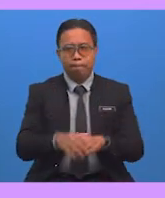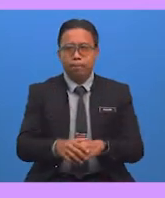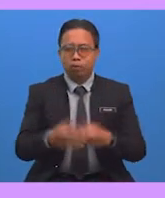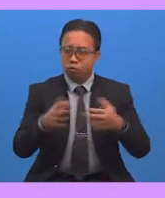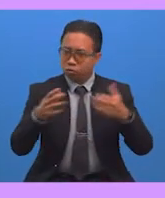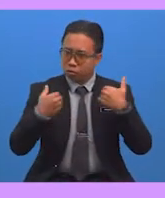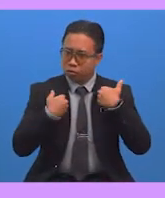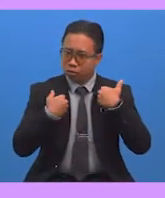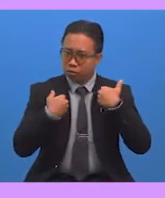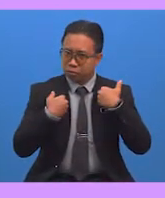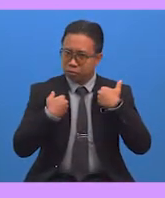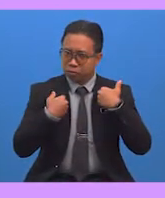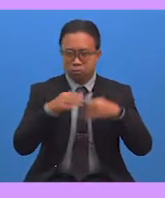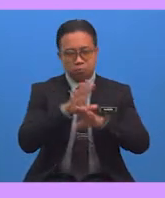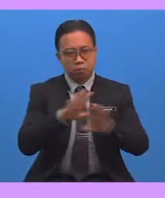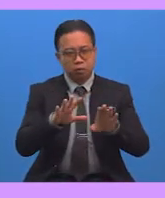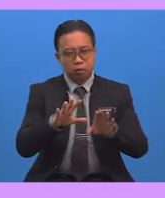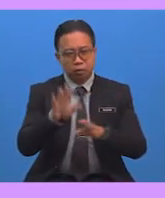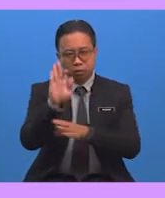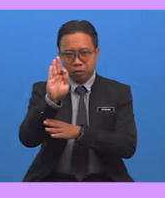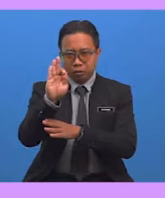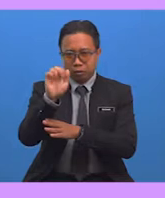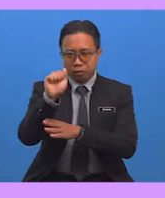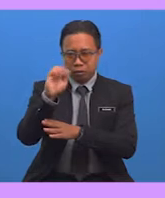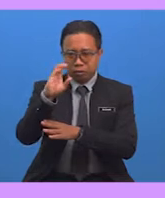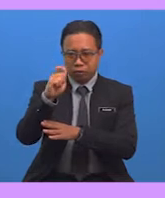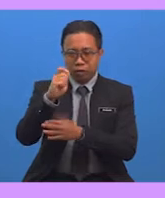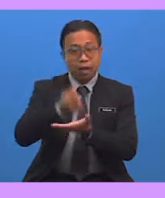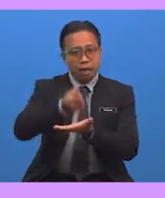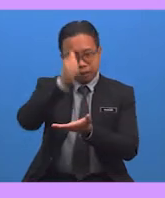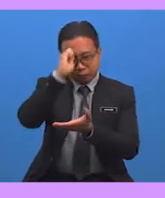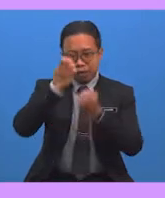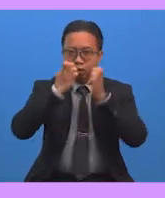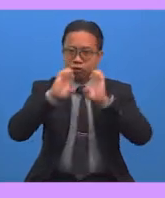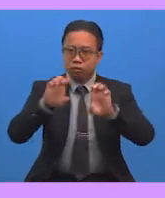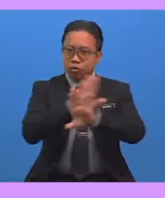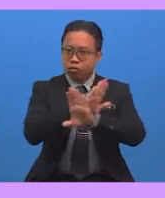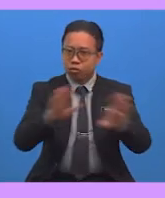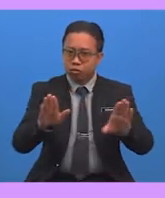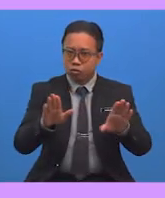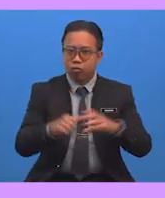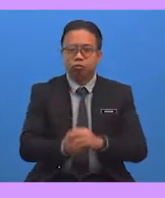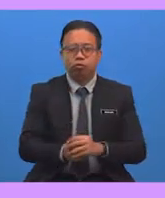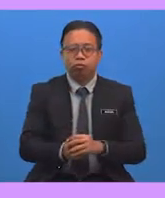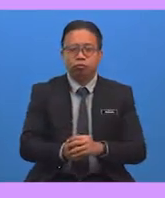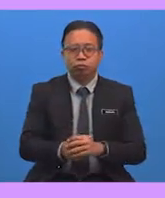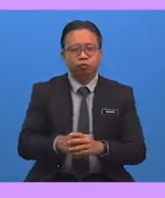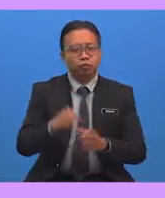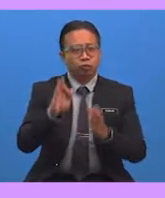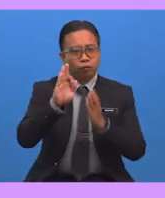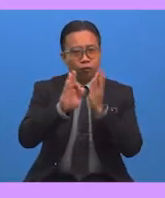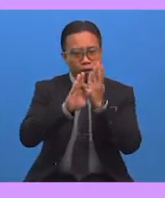have neglected the fact that academic excellence is not the sole factor